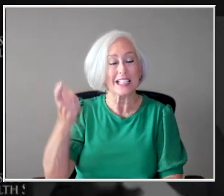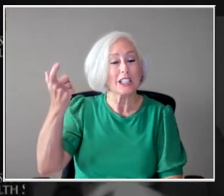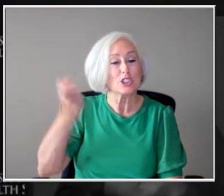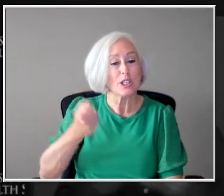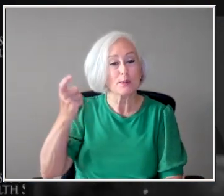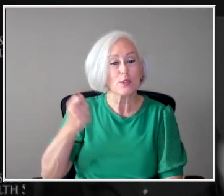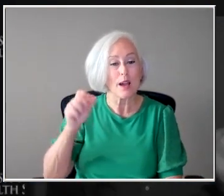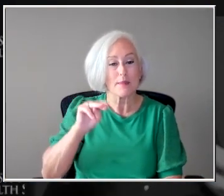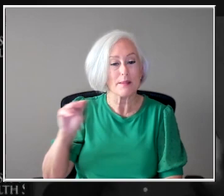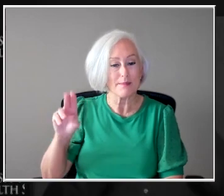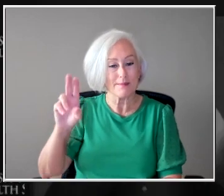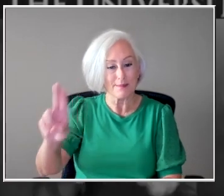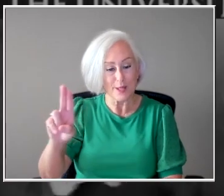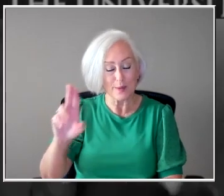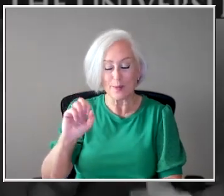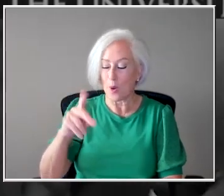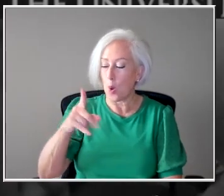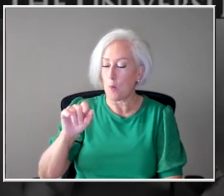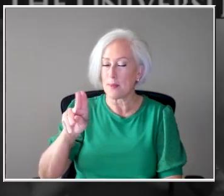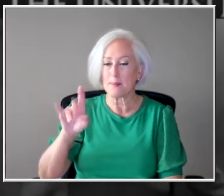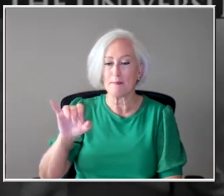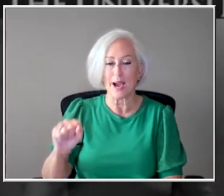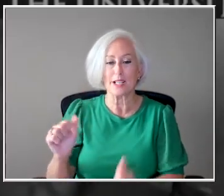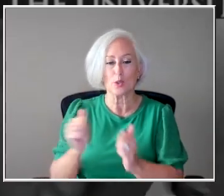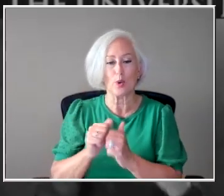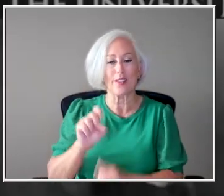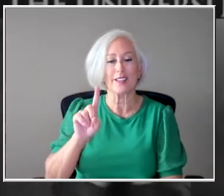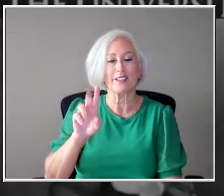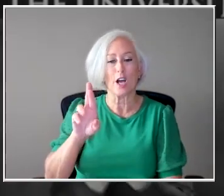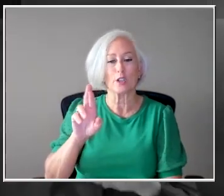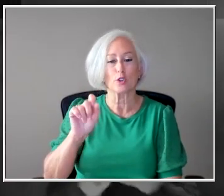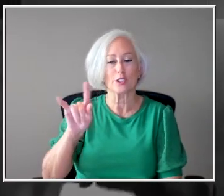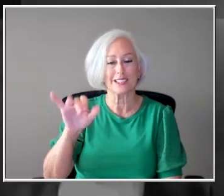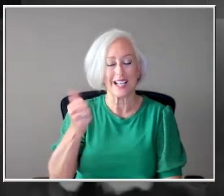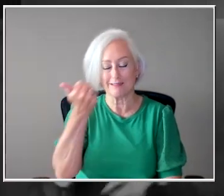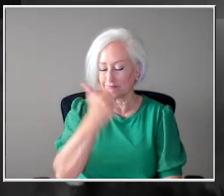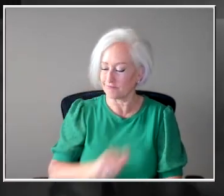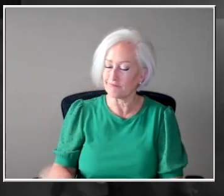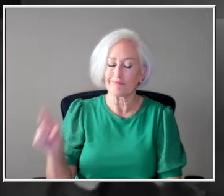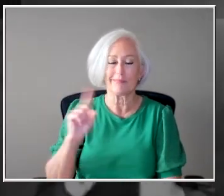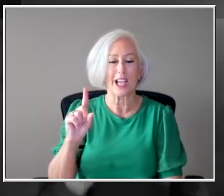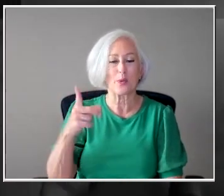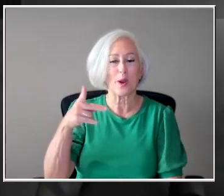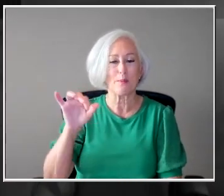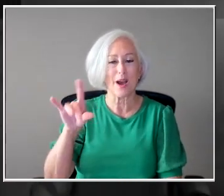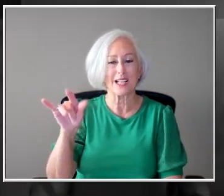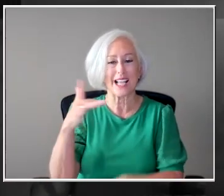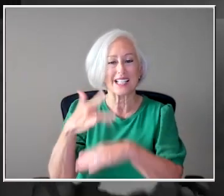Mics with Dr. Stites podcast. Now, everywhere podcasts are available.